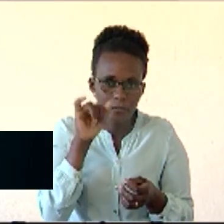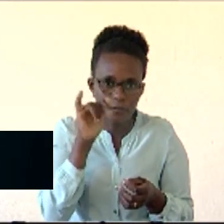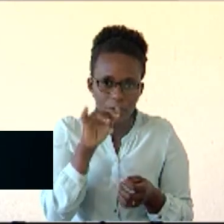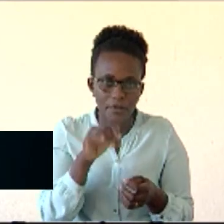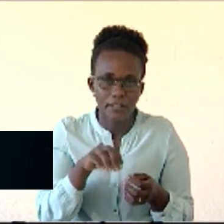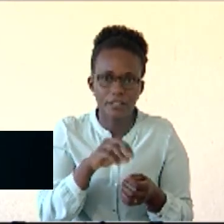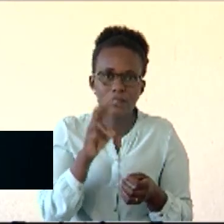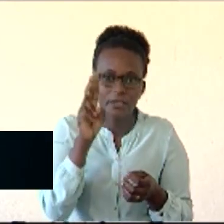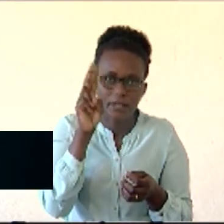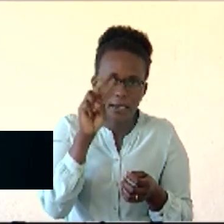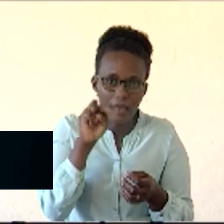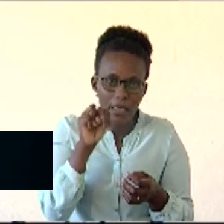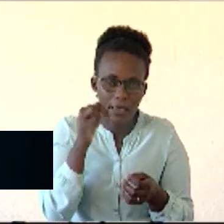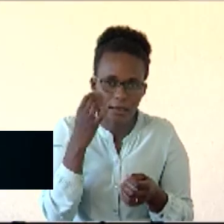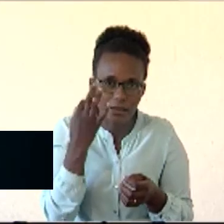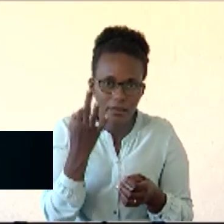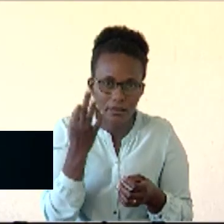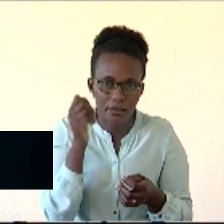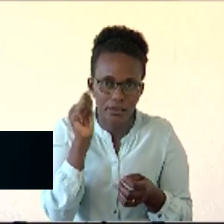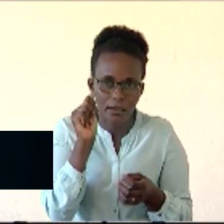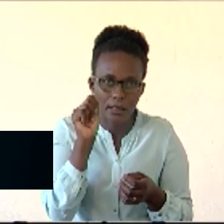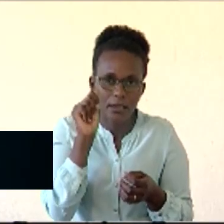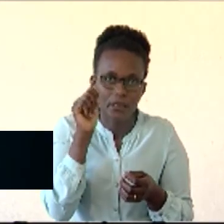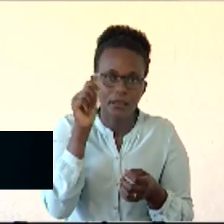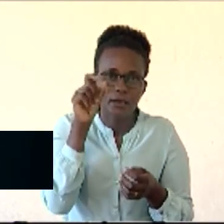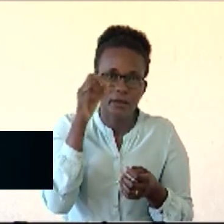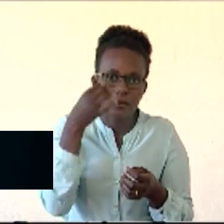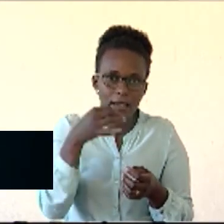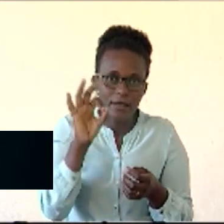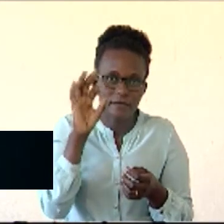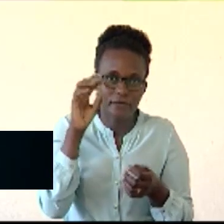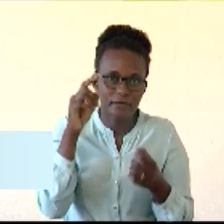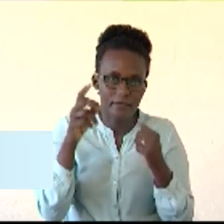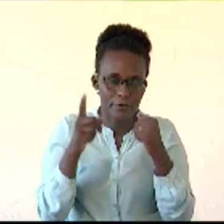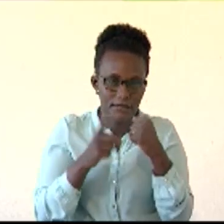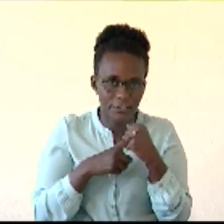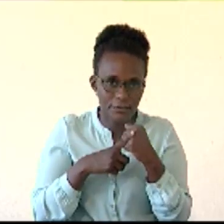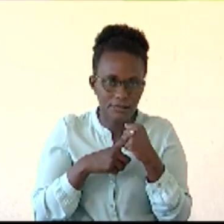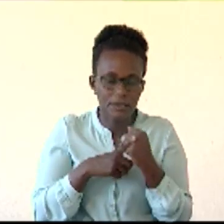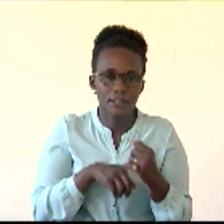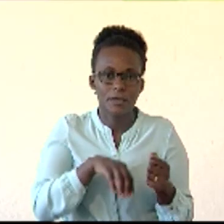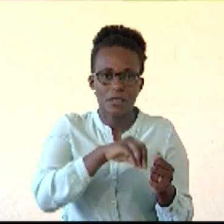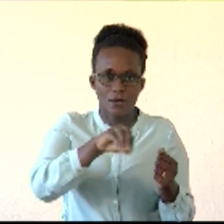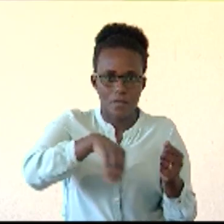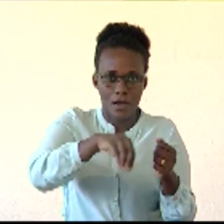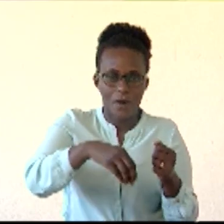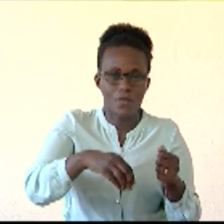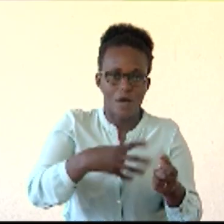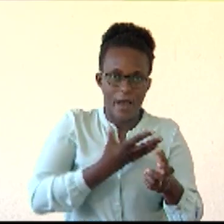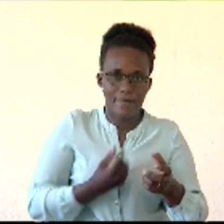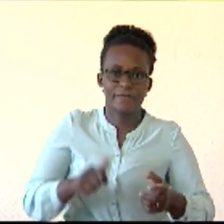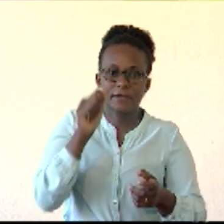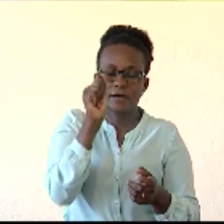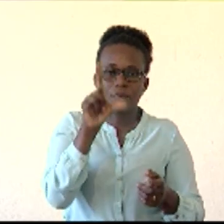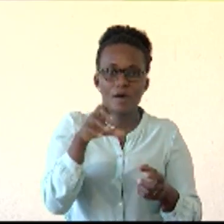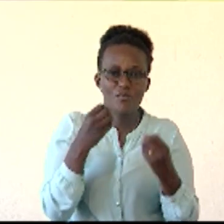hexafluoride. That is cryolite. So it reduces the boiling point of the melting point of